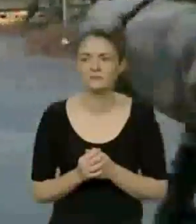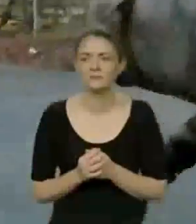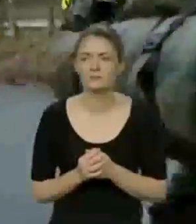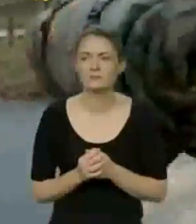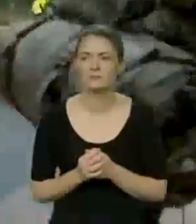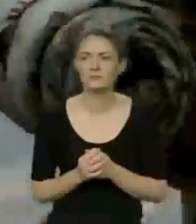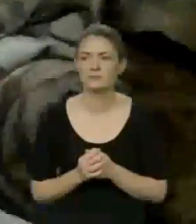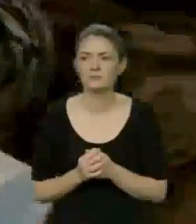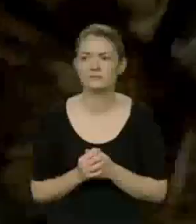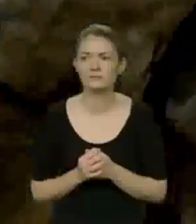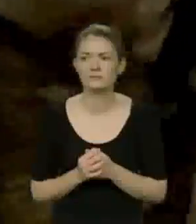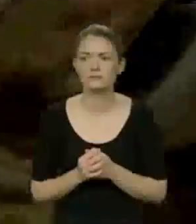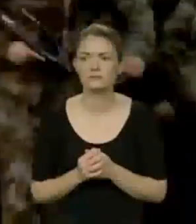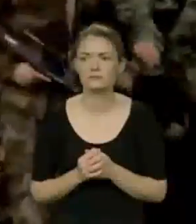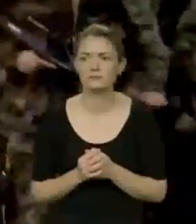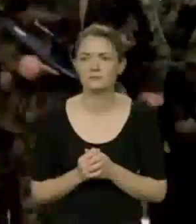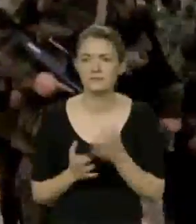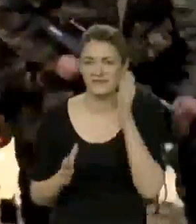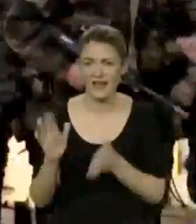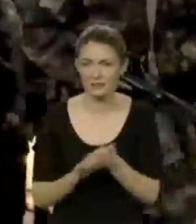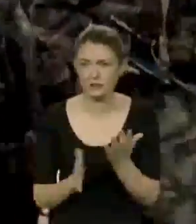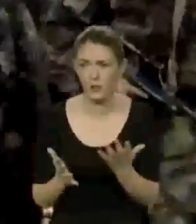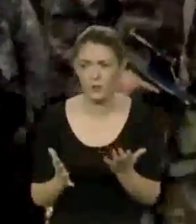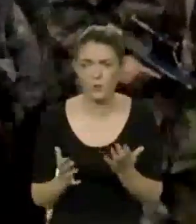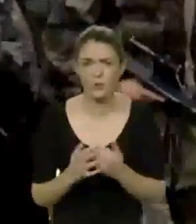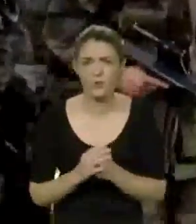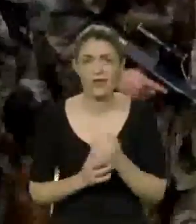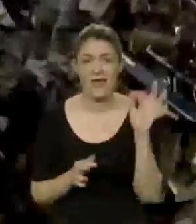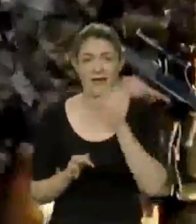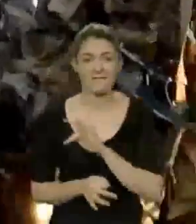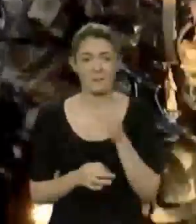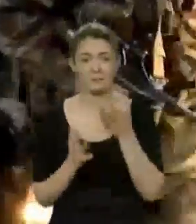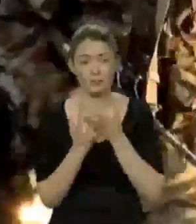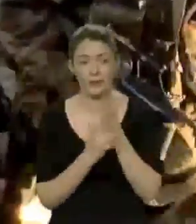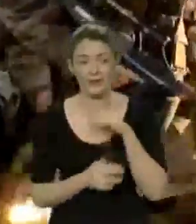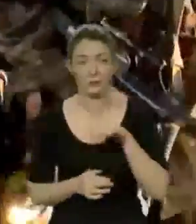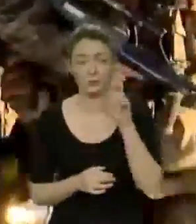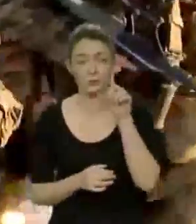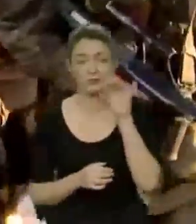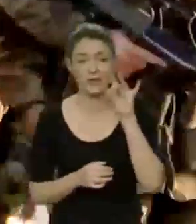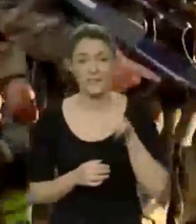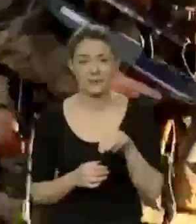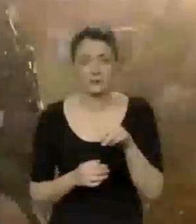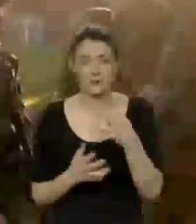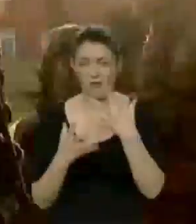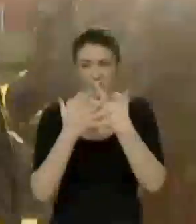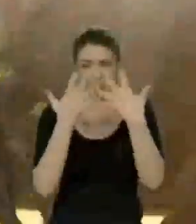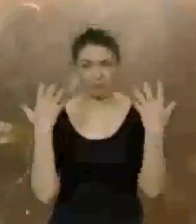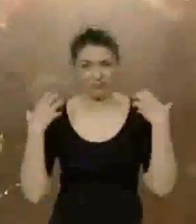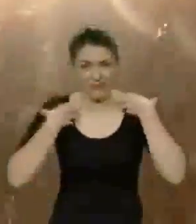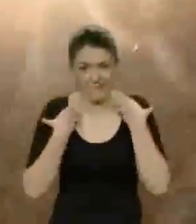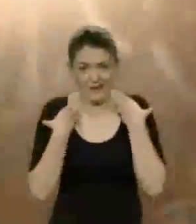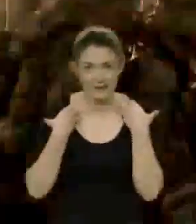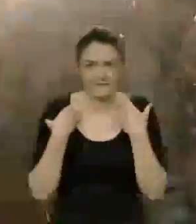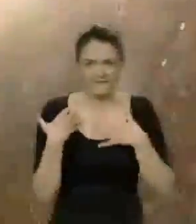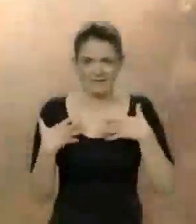road, George. Let's go! Just after getting through nearly 20 kilometres with all that shit in your back.